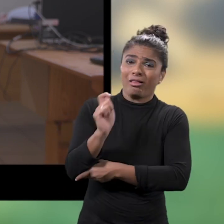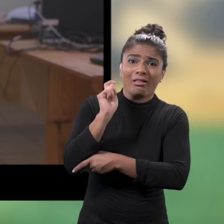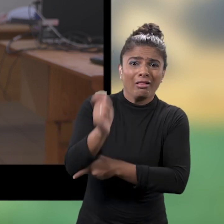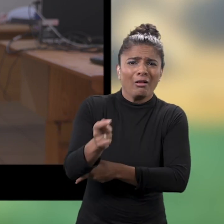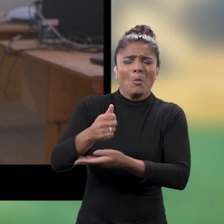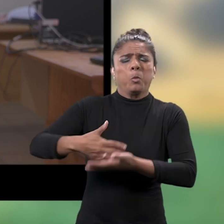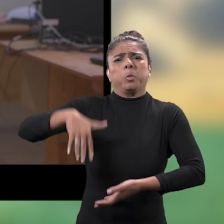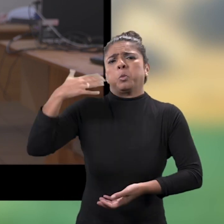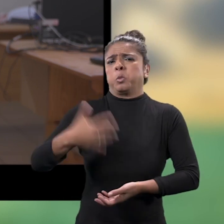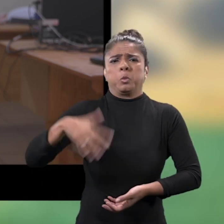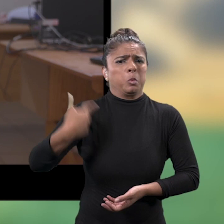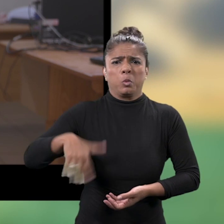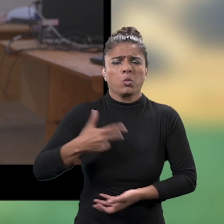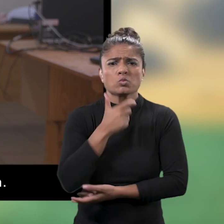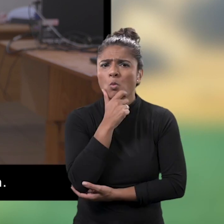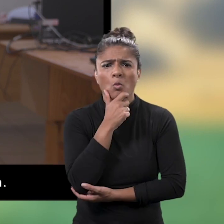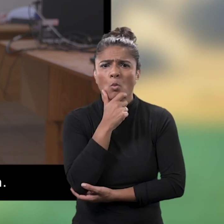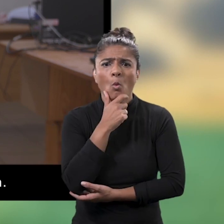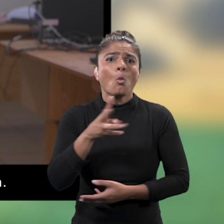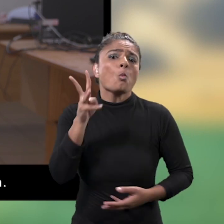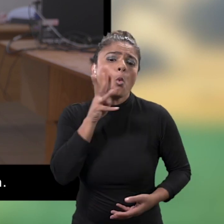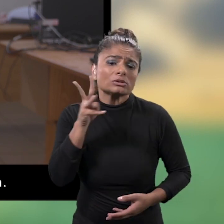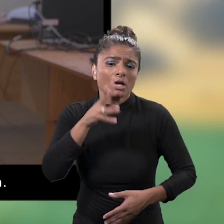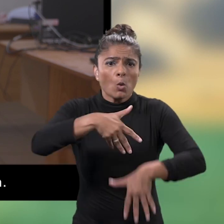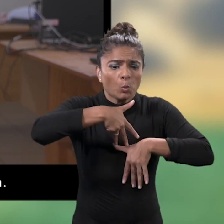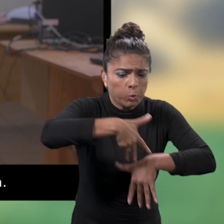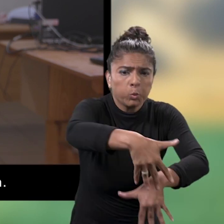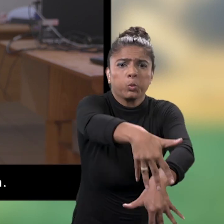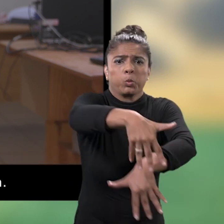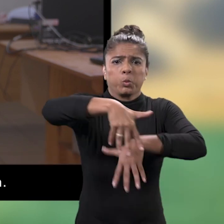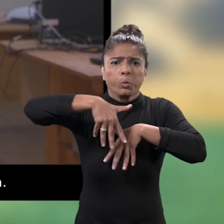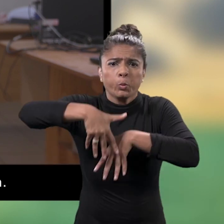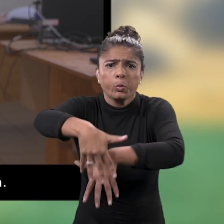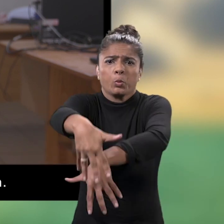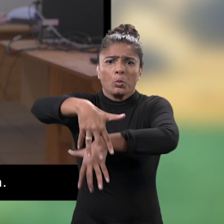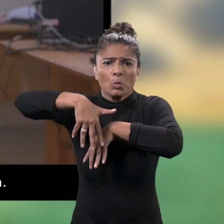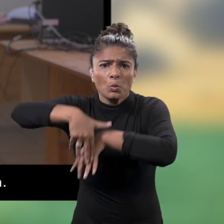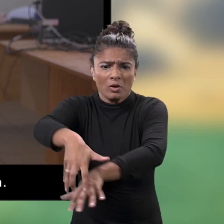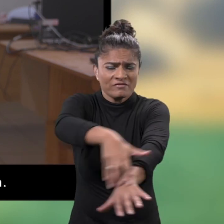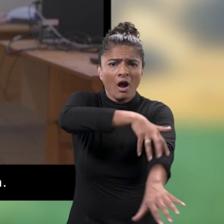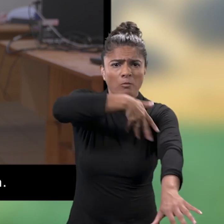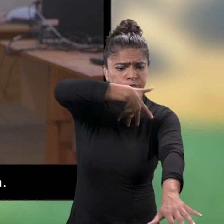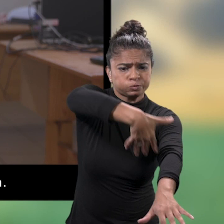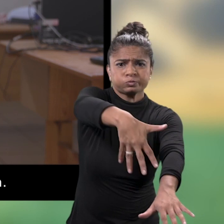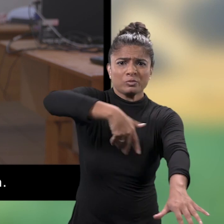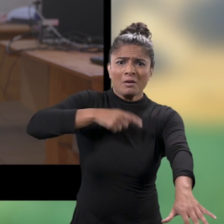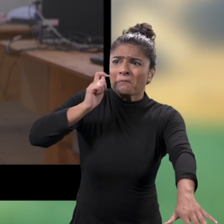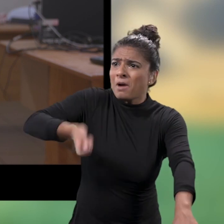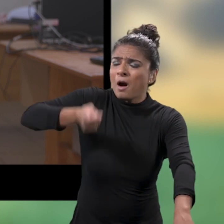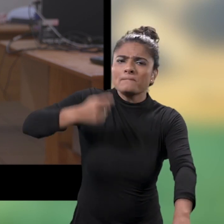igesi, electricity is too expensive, sifanele sibhadele amanzi ukuthi sifanele